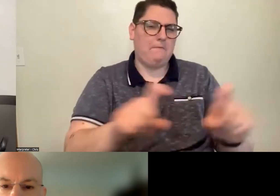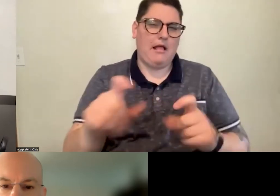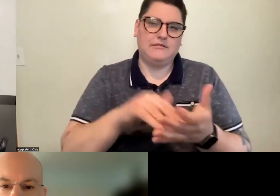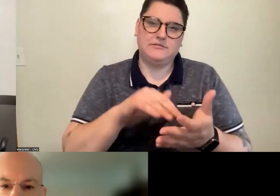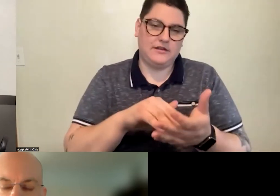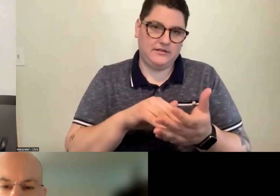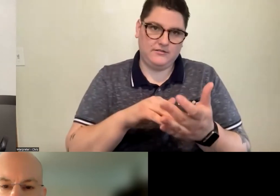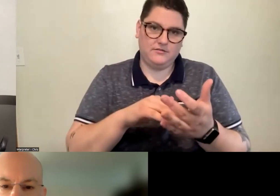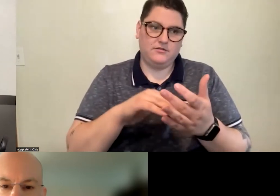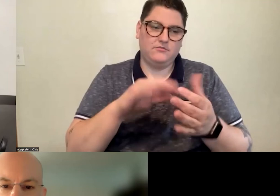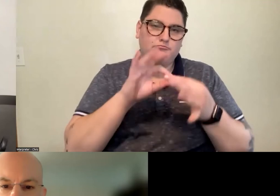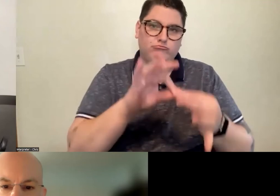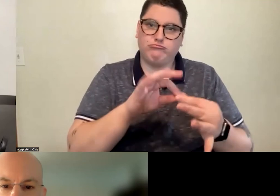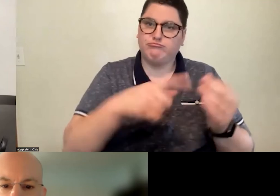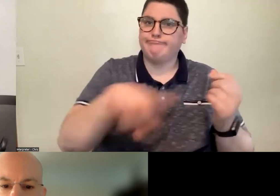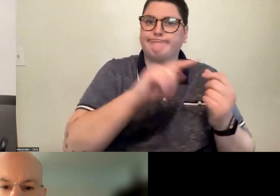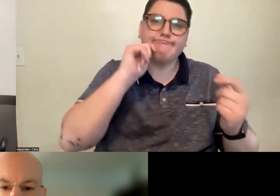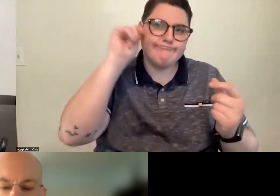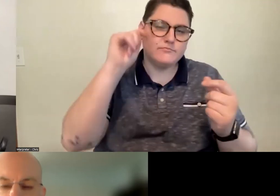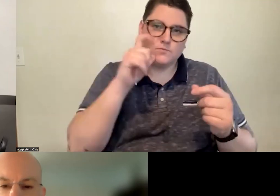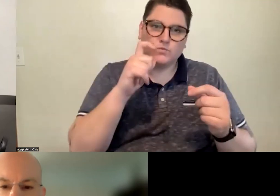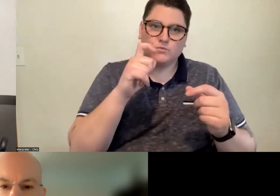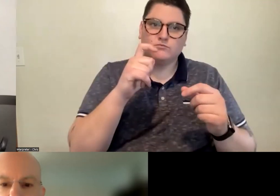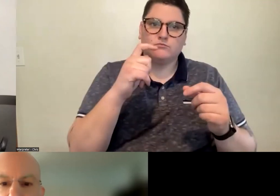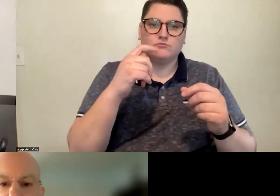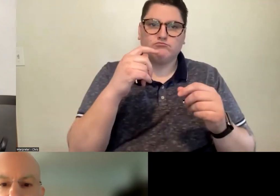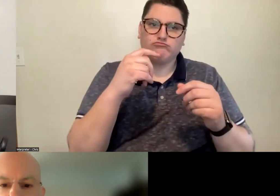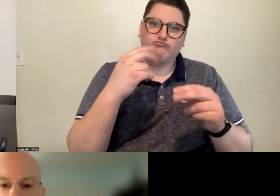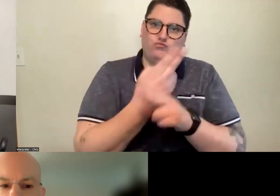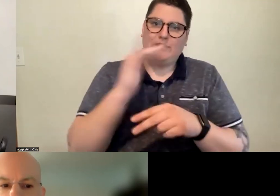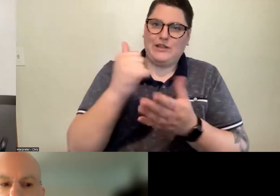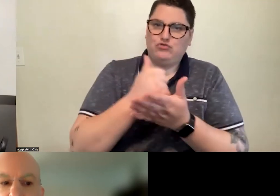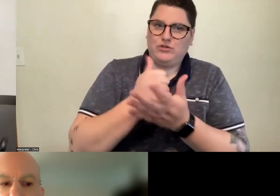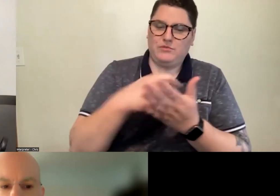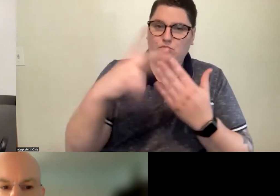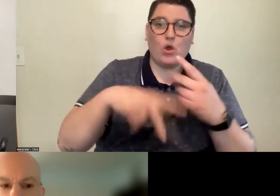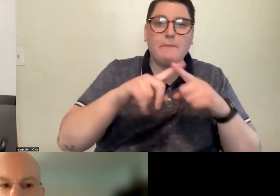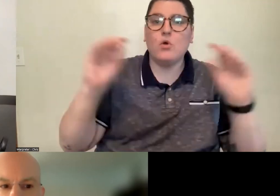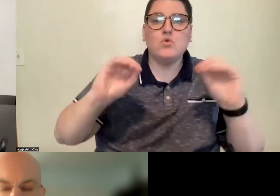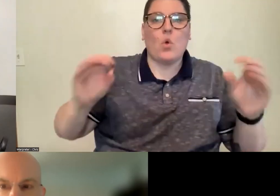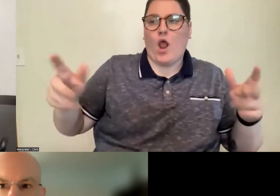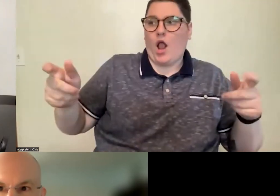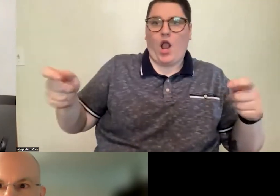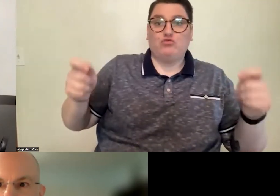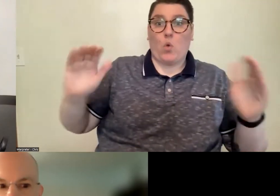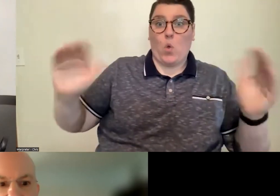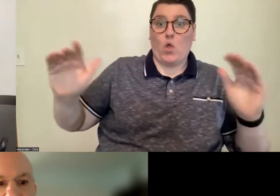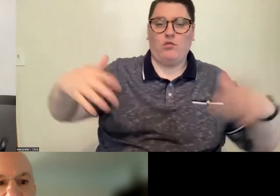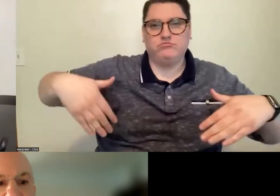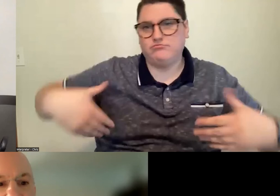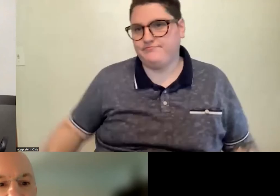treating a series of adolescents with the treatment program, but no controlled research so far. Okay.